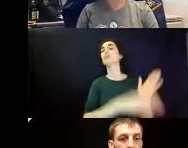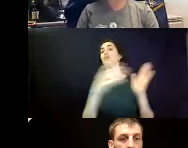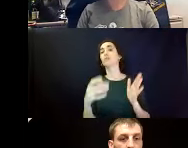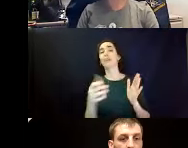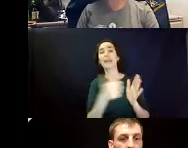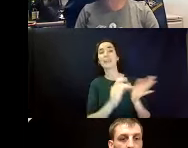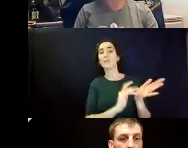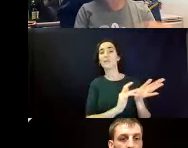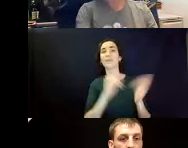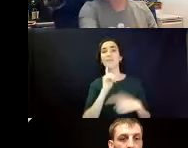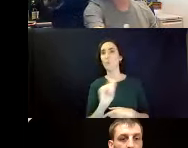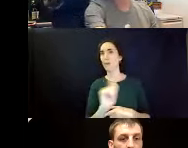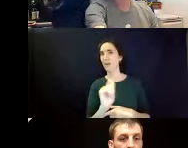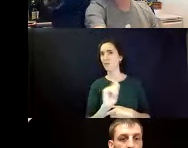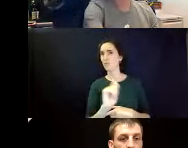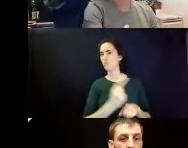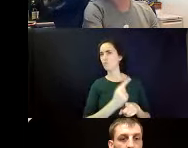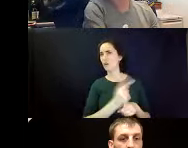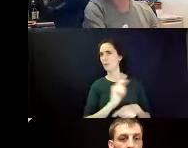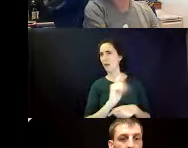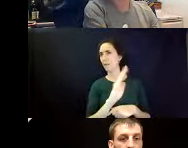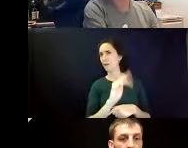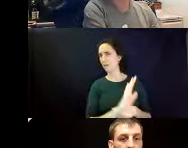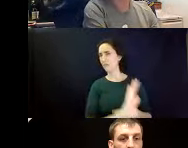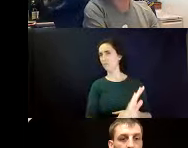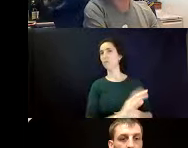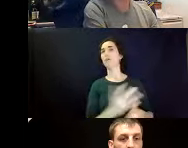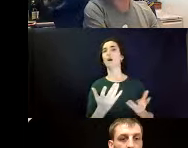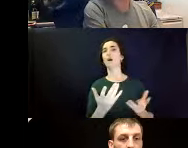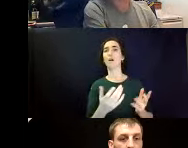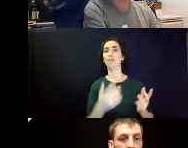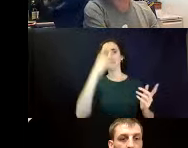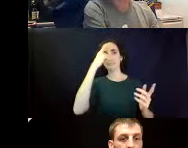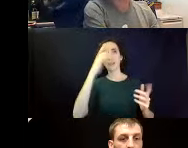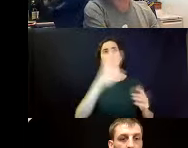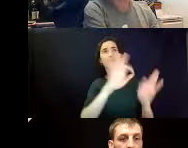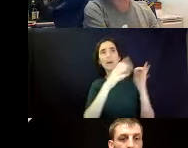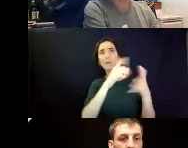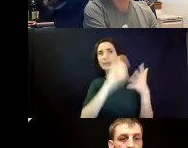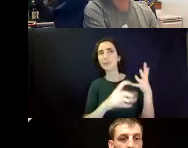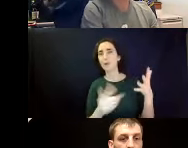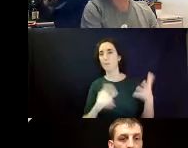for bowel movements, things like that. Think of everything your family is going to need.